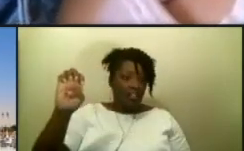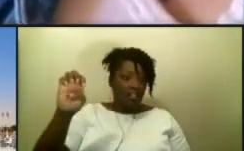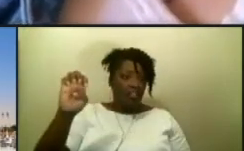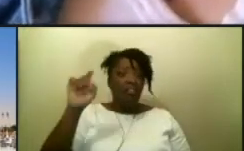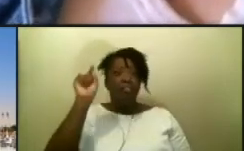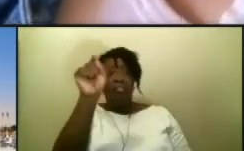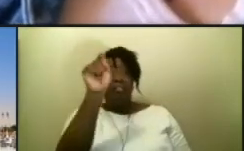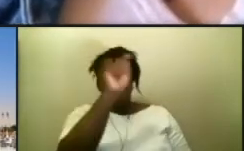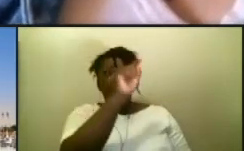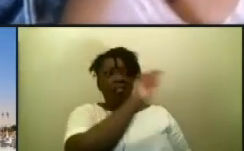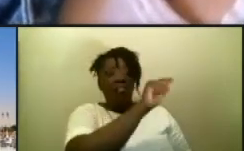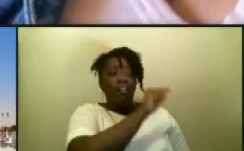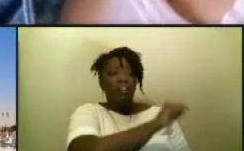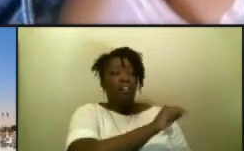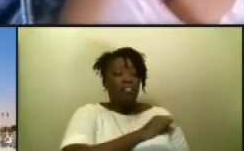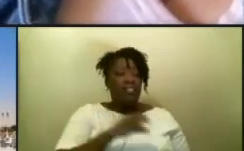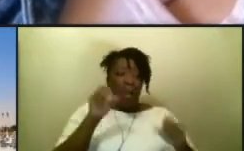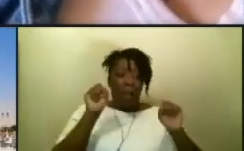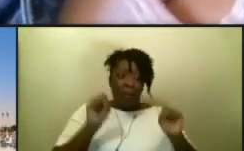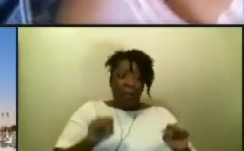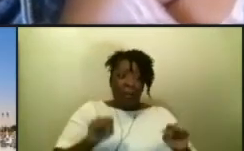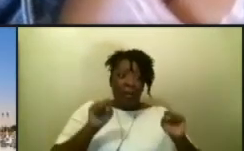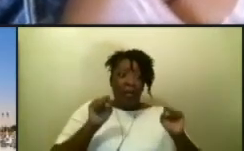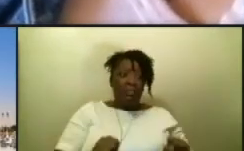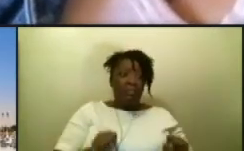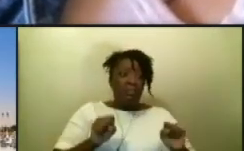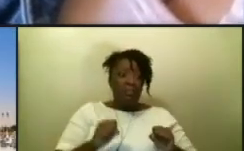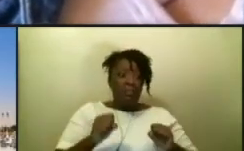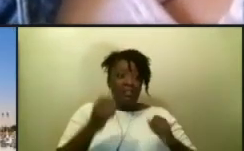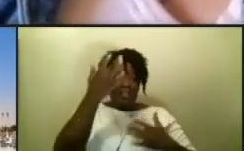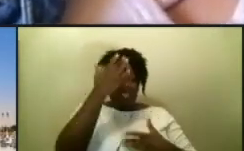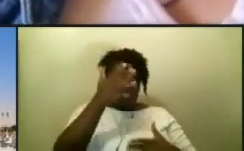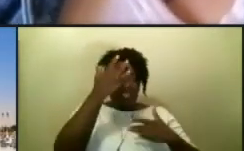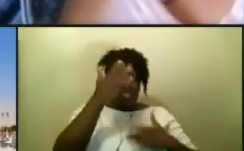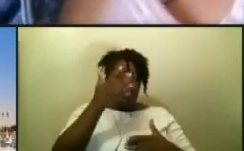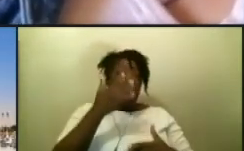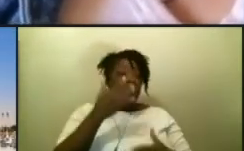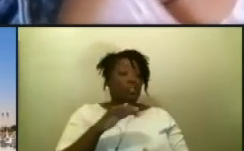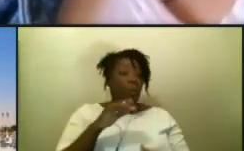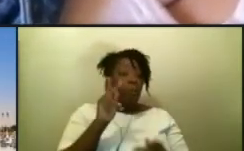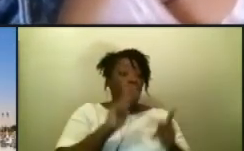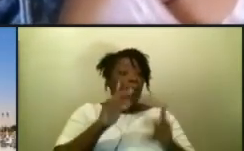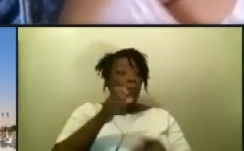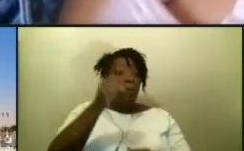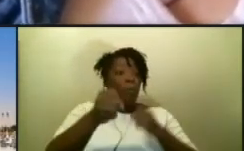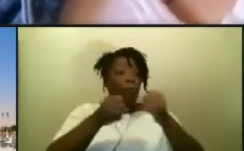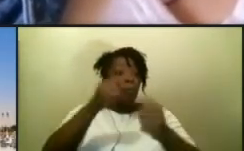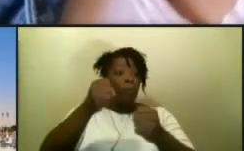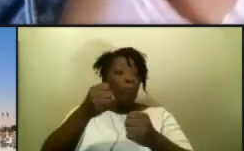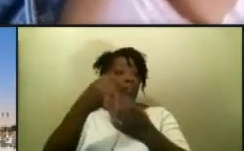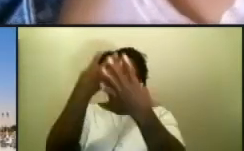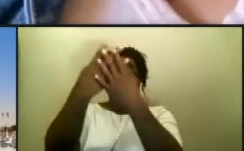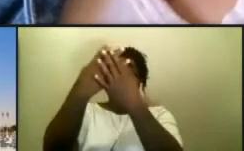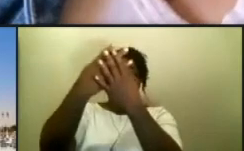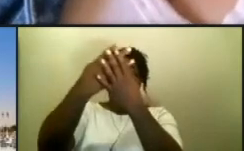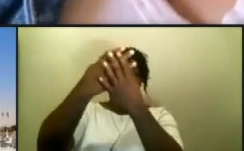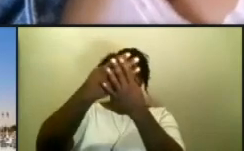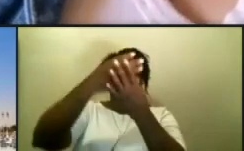the vulnerable people and reduce its jail population immediately in order to protect